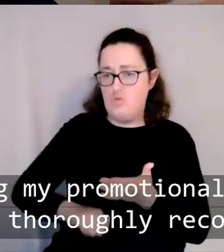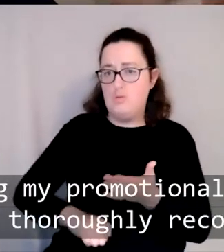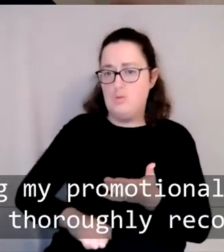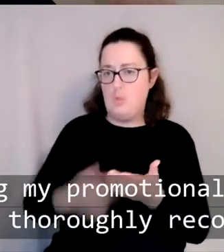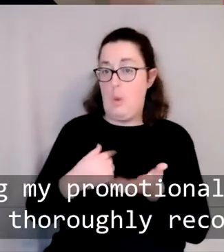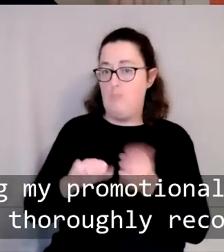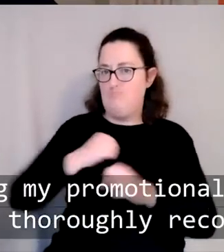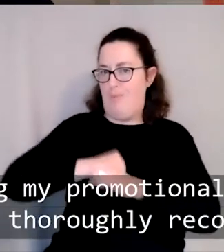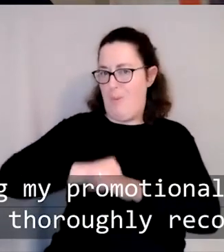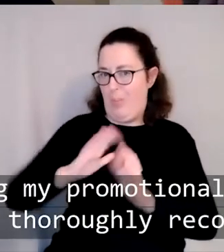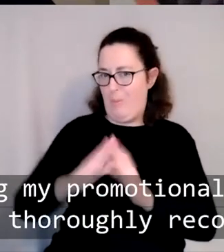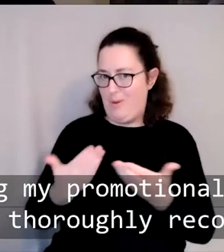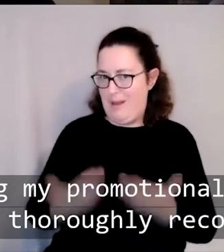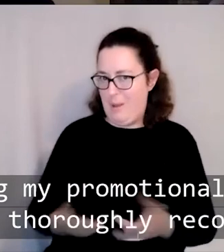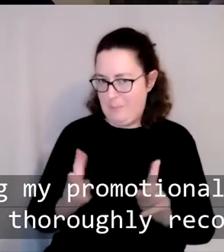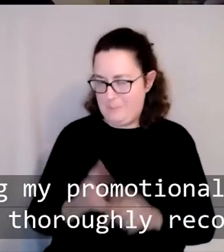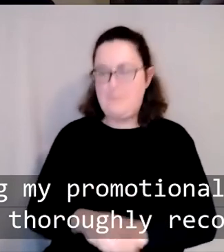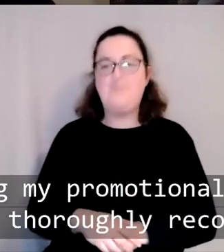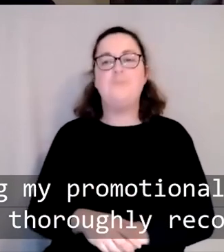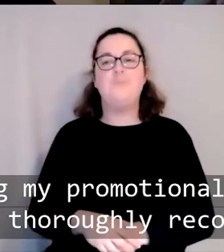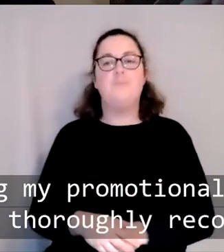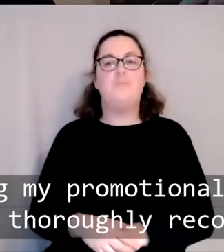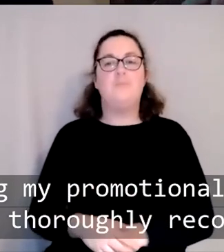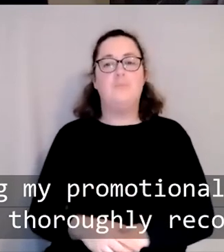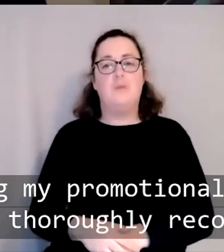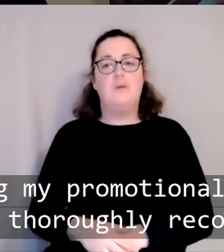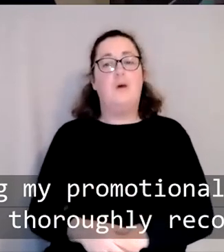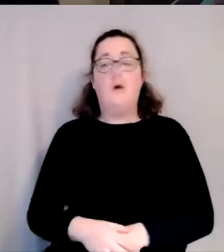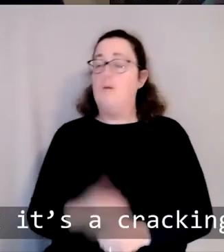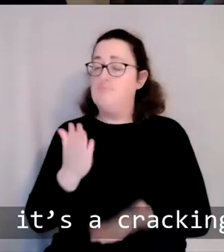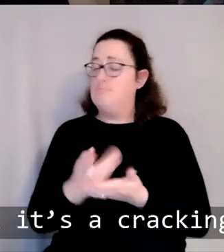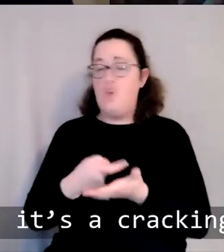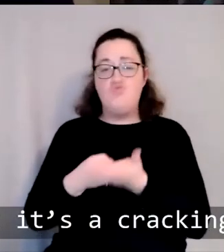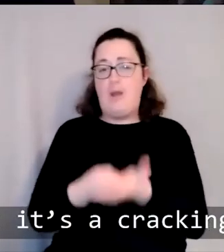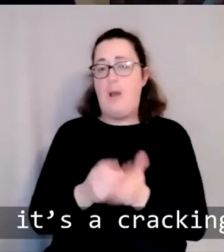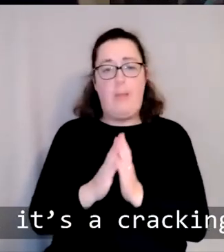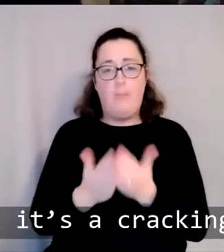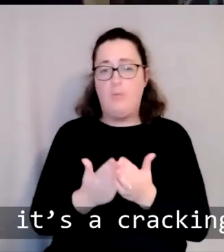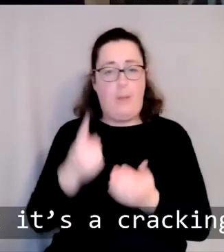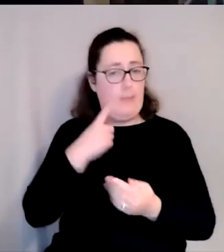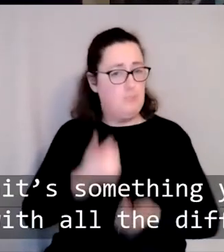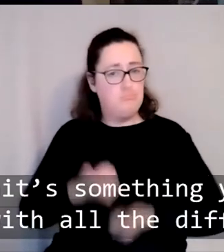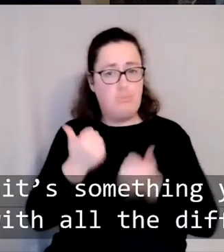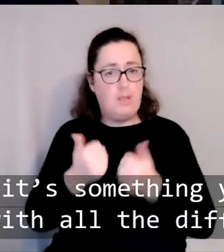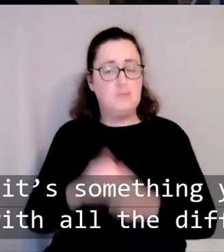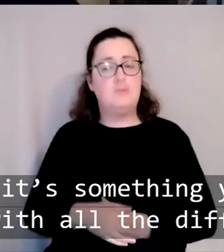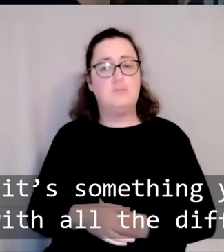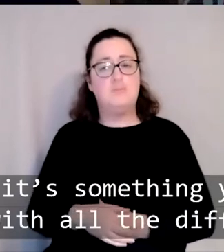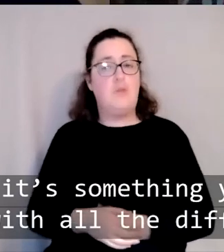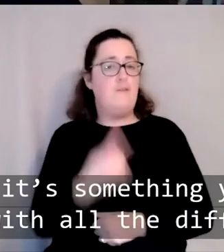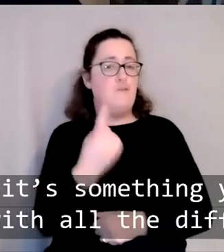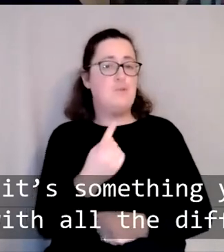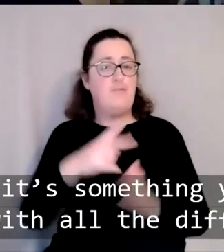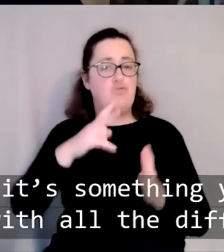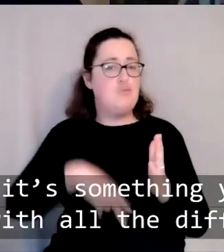my promotional bit now, and I can thoroughly recommend it. I think it's a cracking book. And whether it's something you read